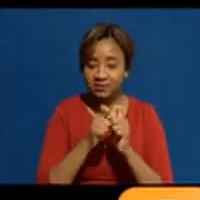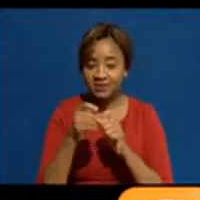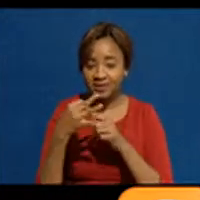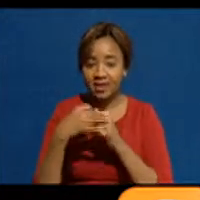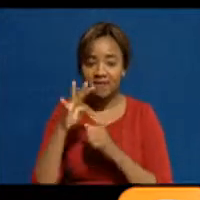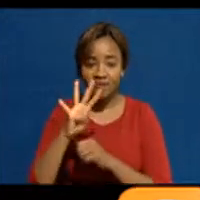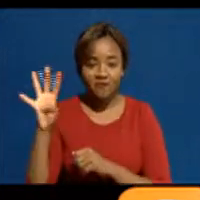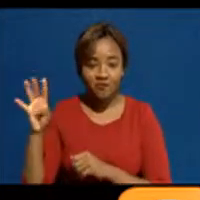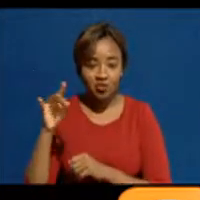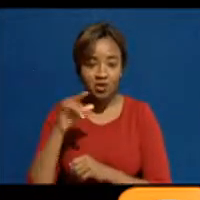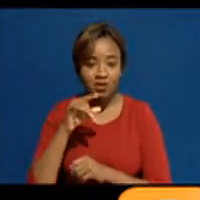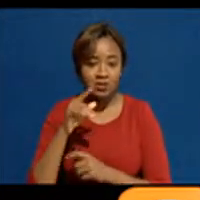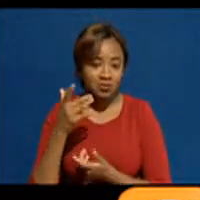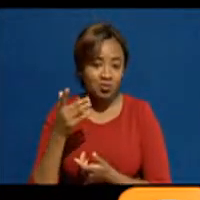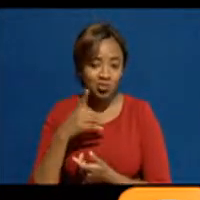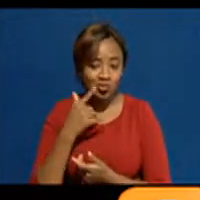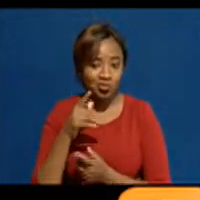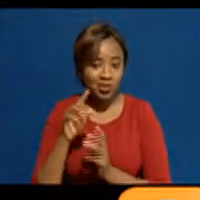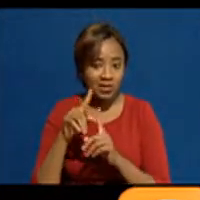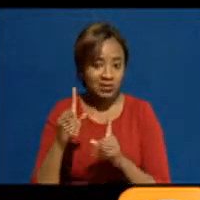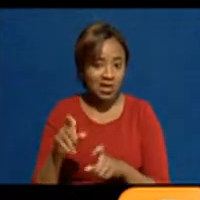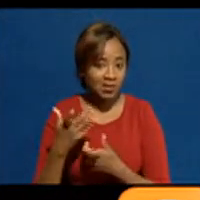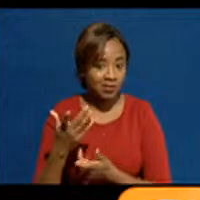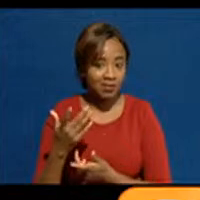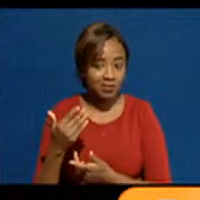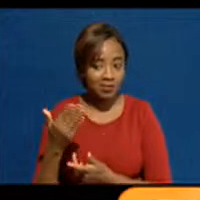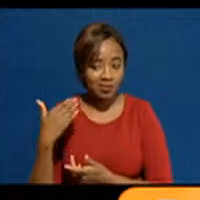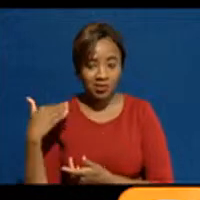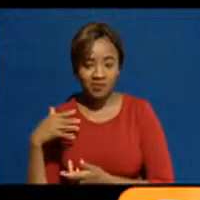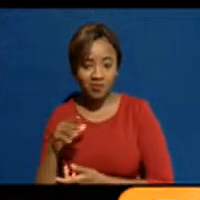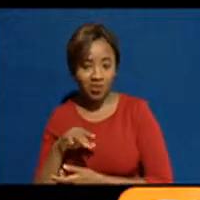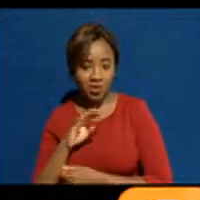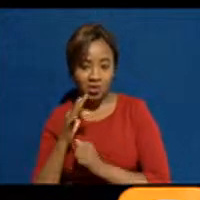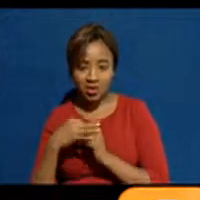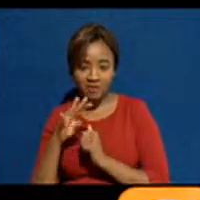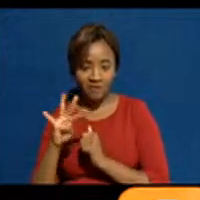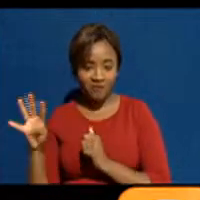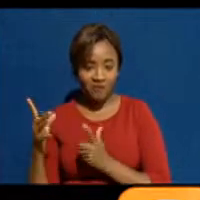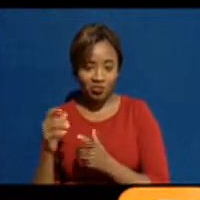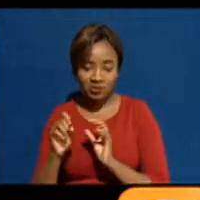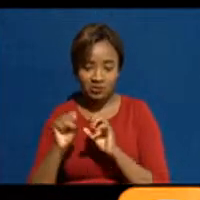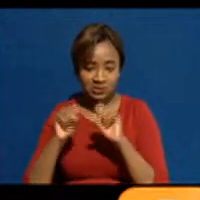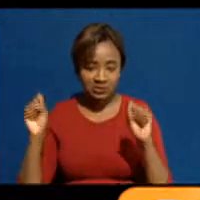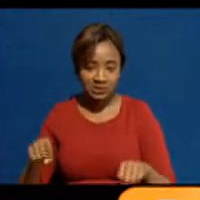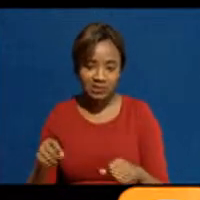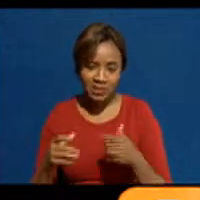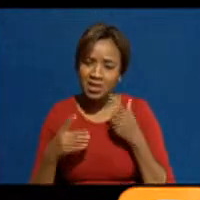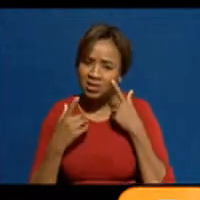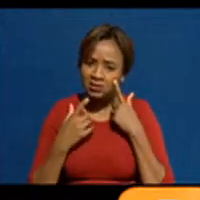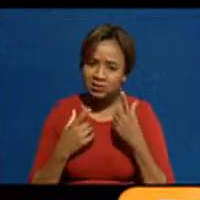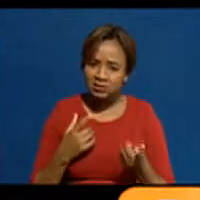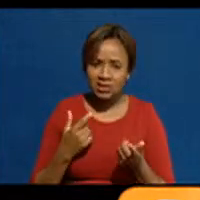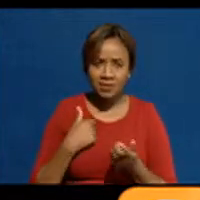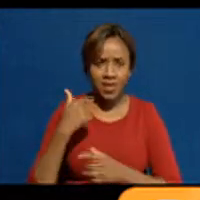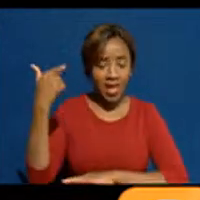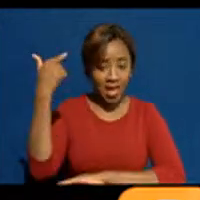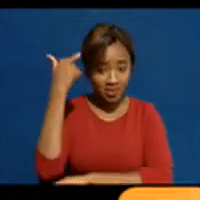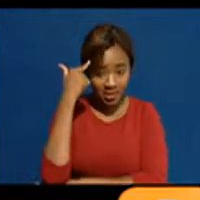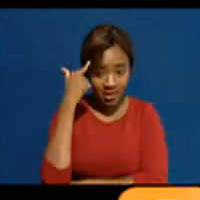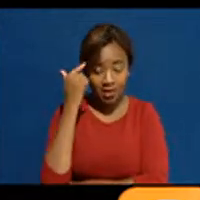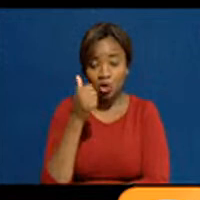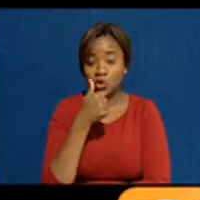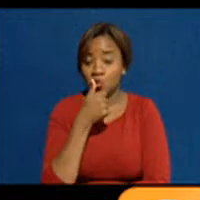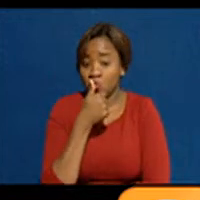like I am, those of us who did the previous 844 system. I think it is a good thing,